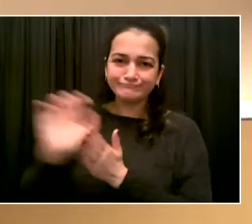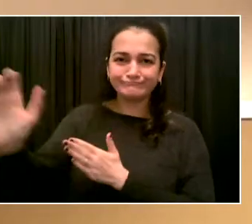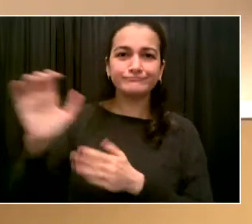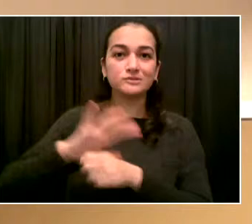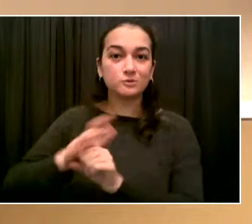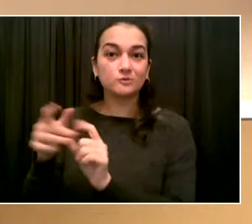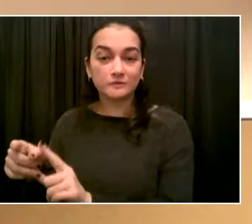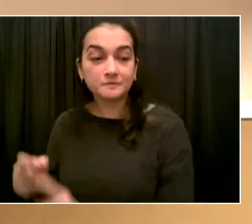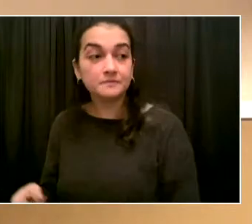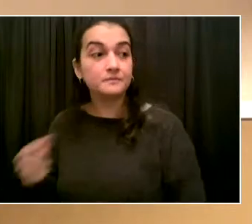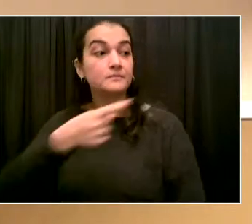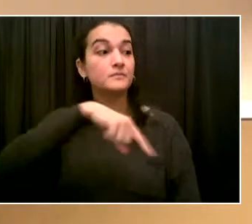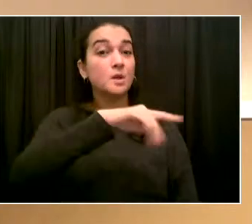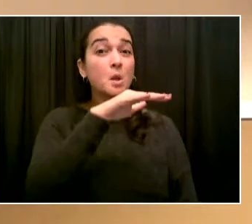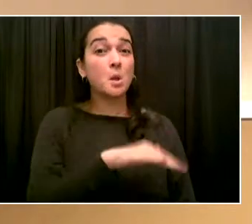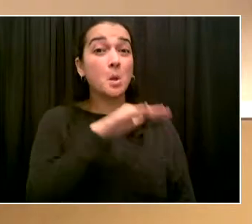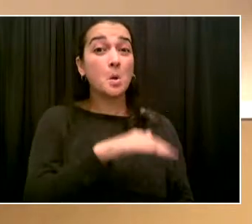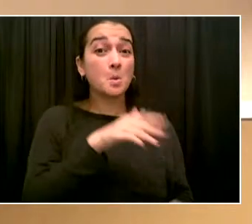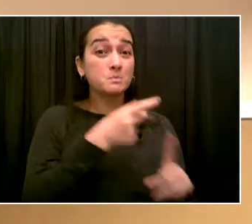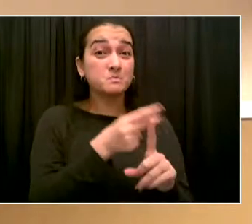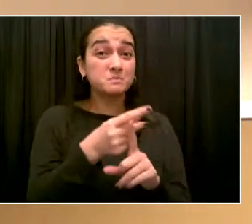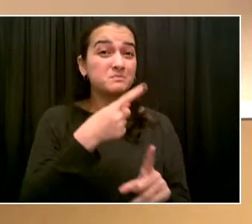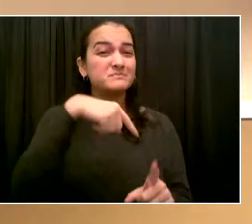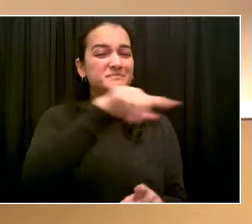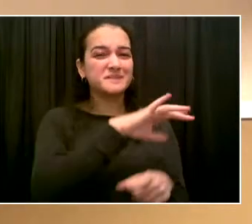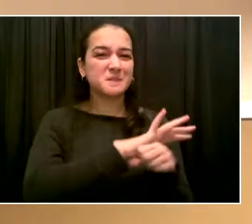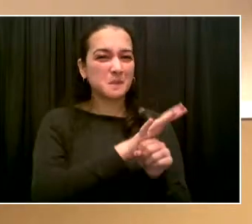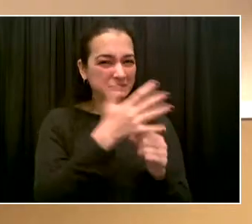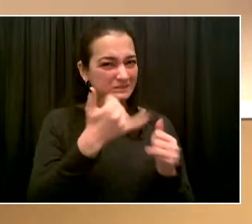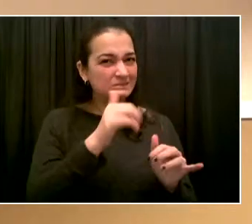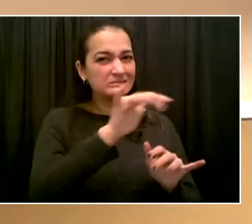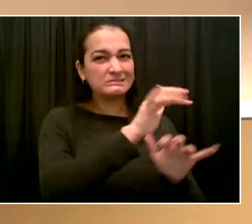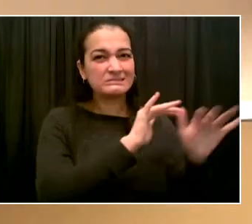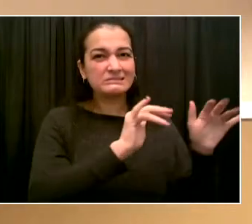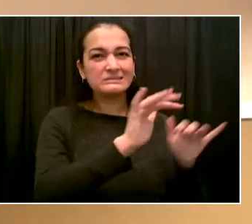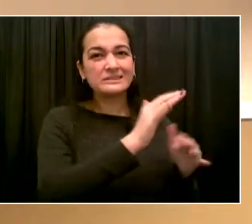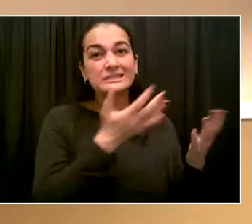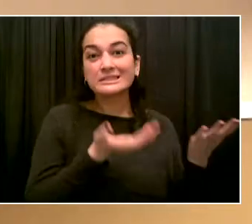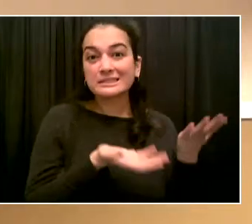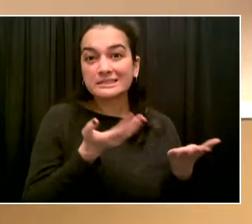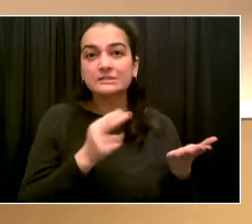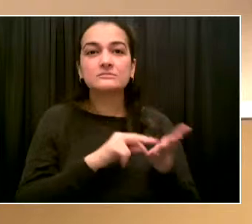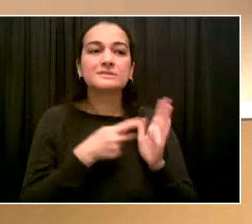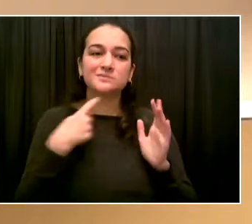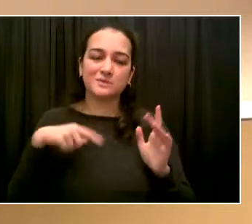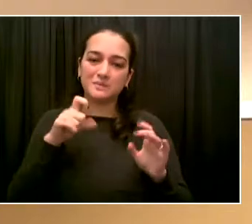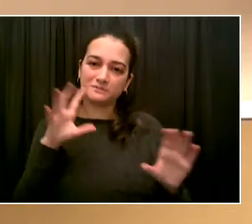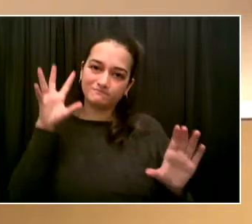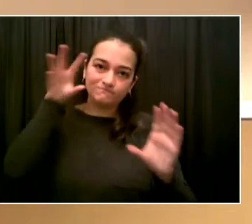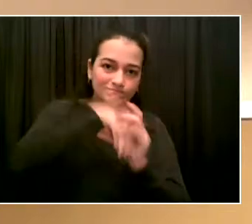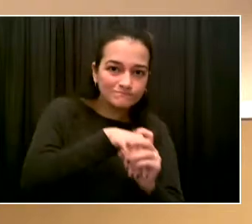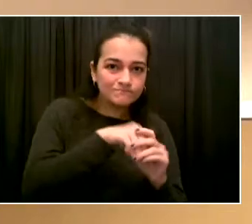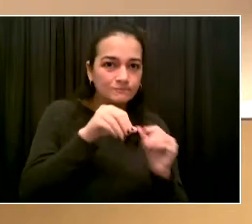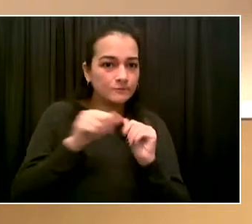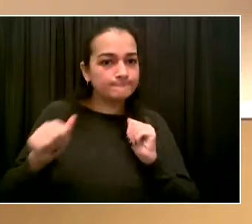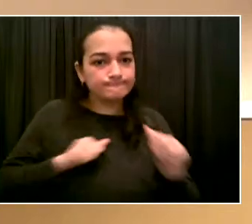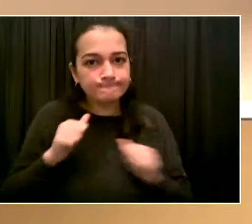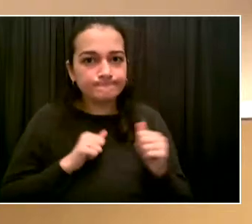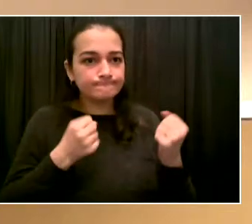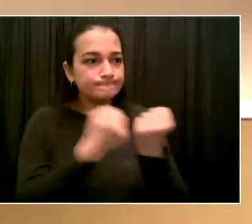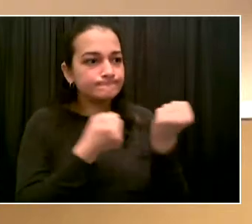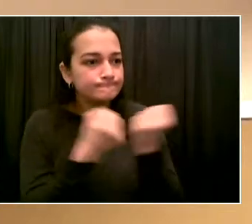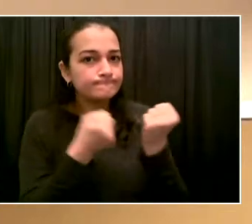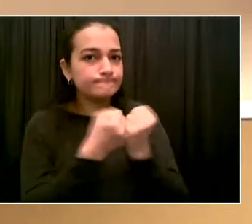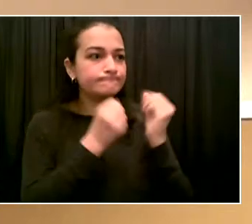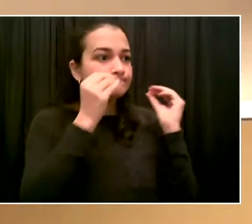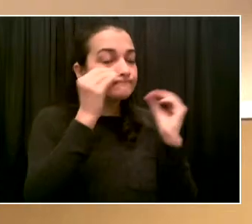and addressing it as energetically as we are, particularly with vaccine requirements, as Dr. Katz has